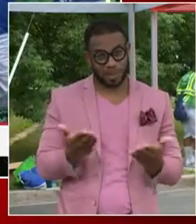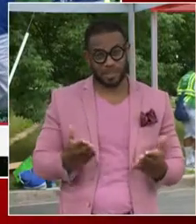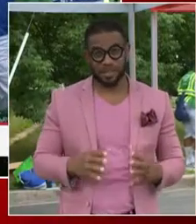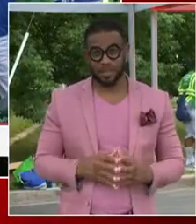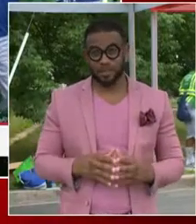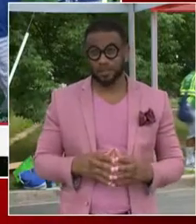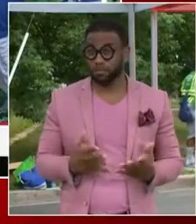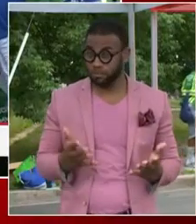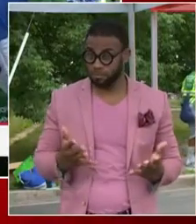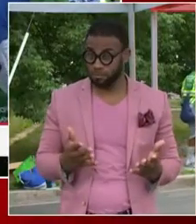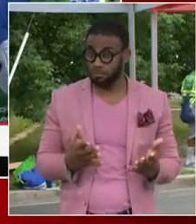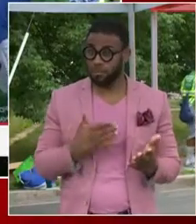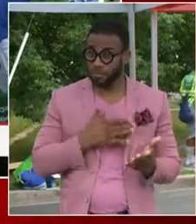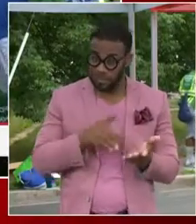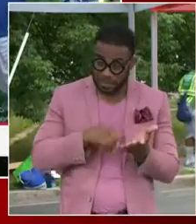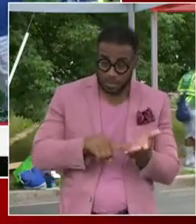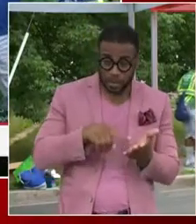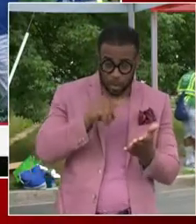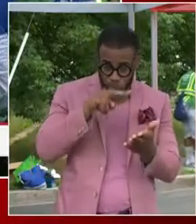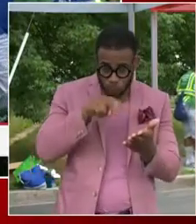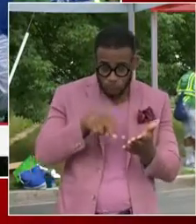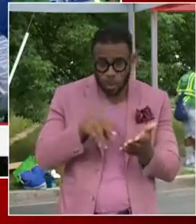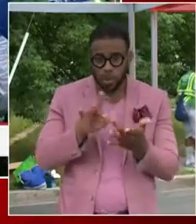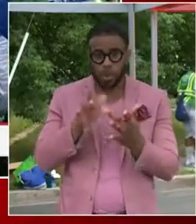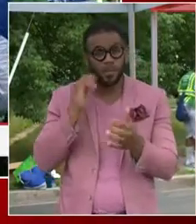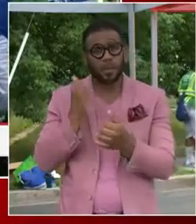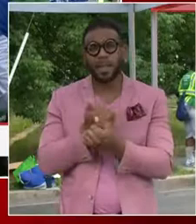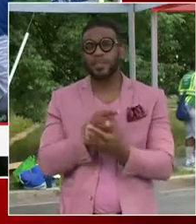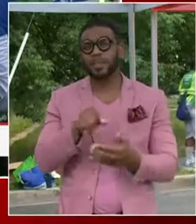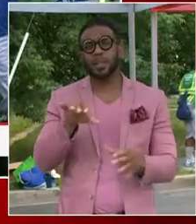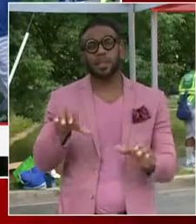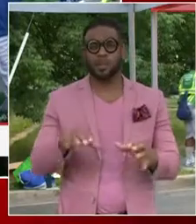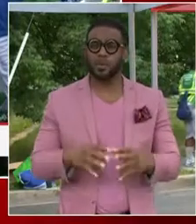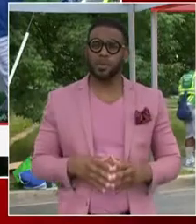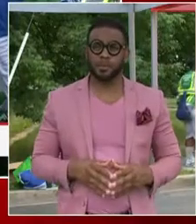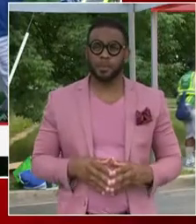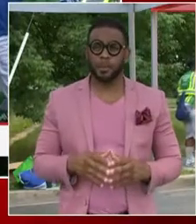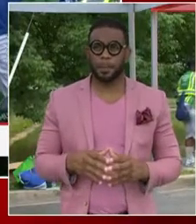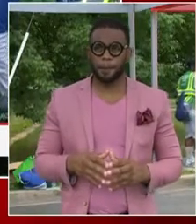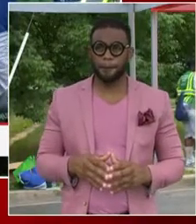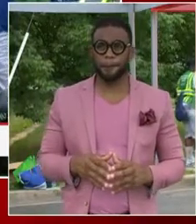things. So check and read the website for everything that you need to do online.